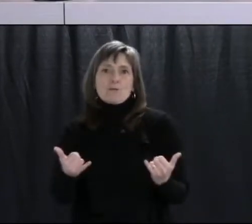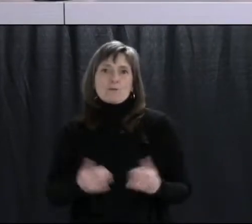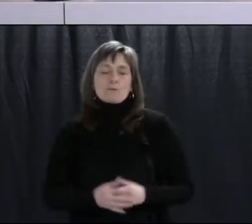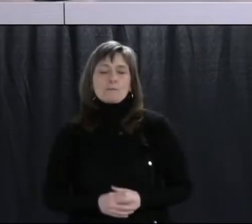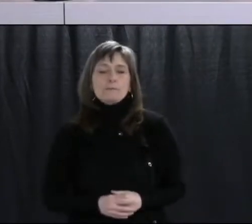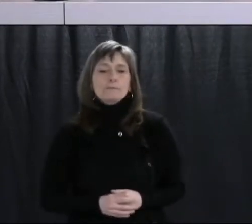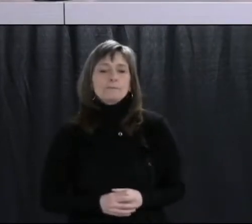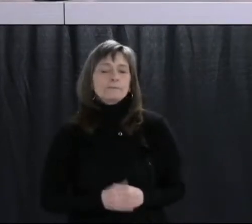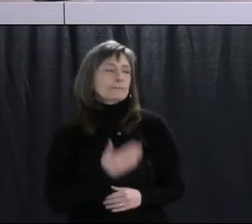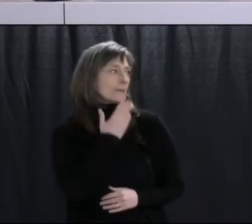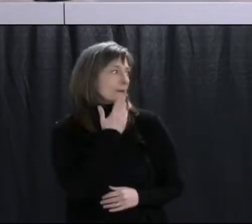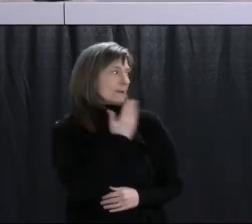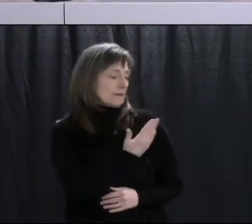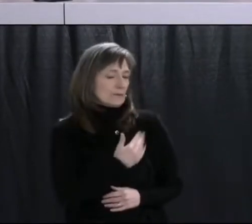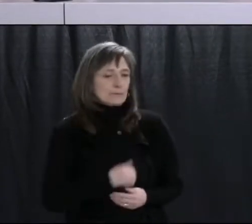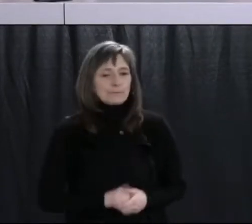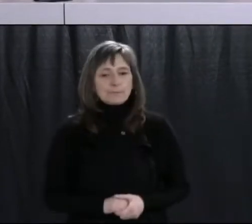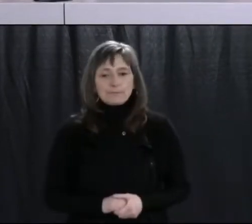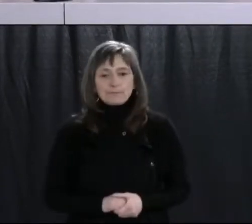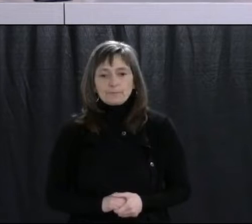Thank you, Dr. Fitzgerald.